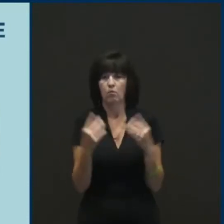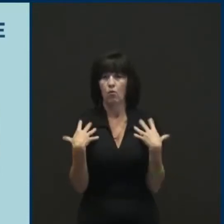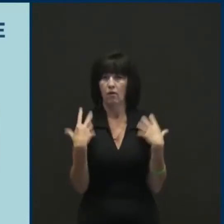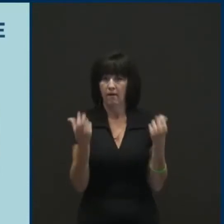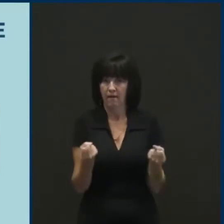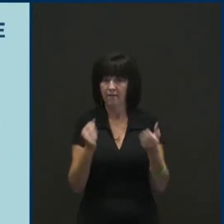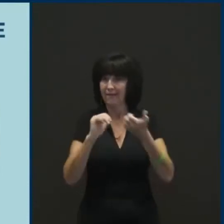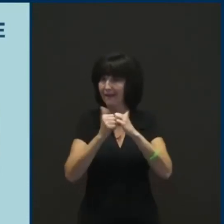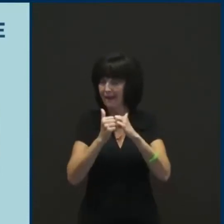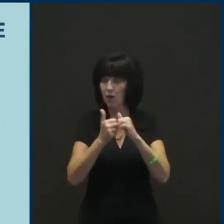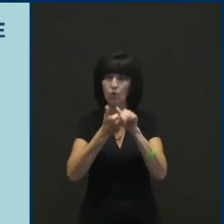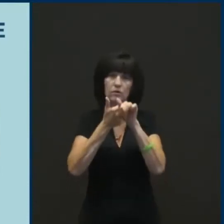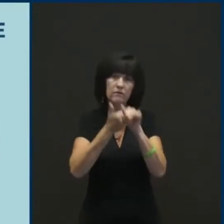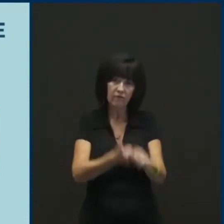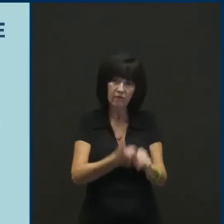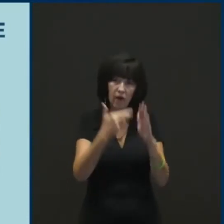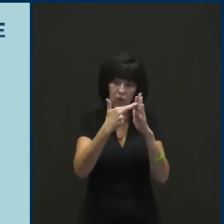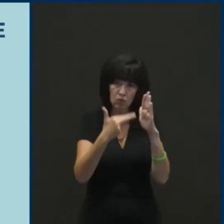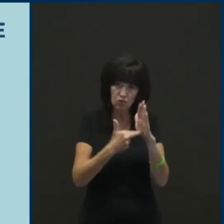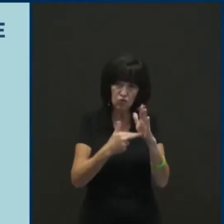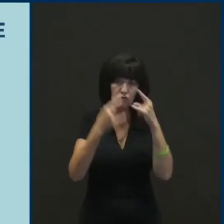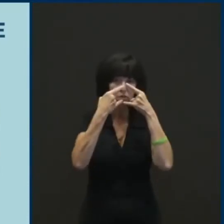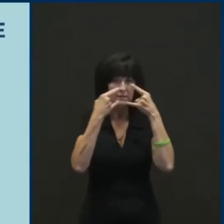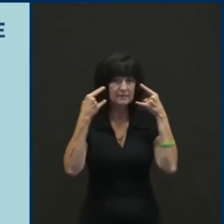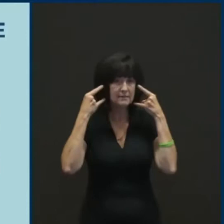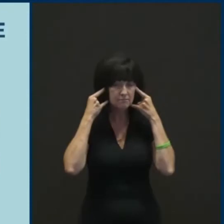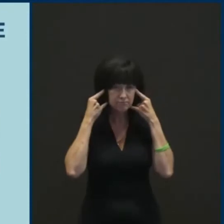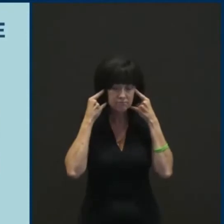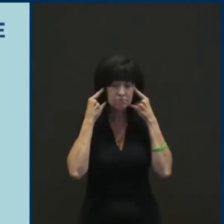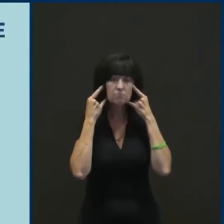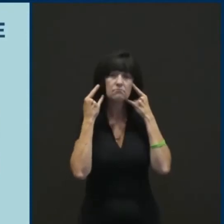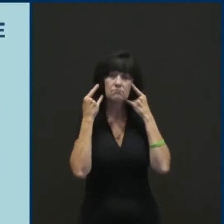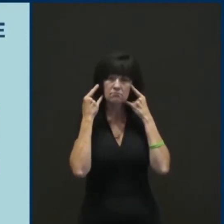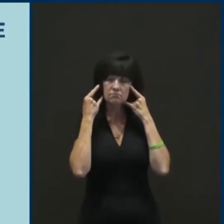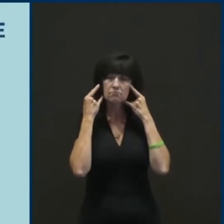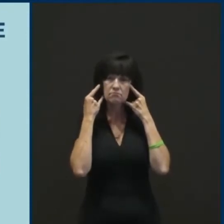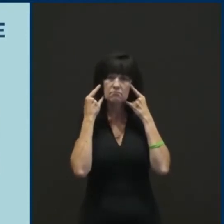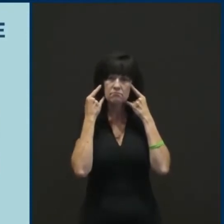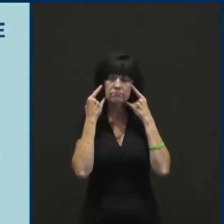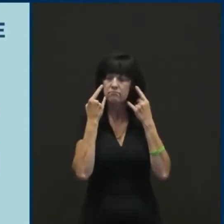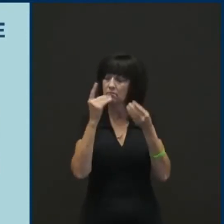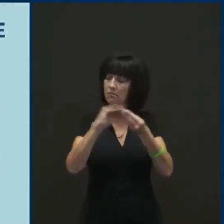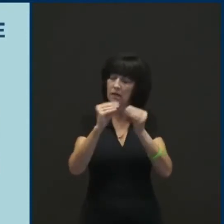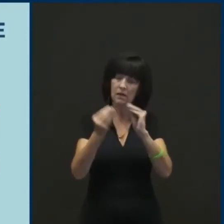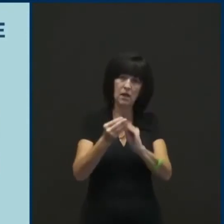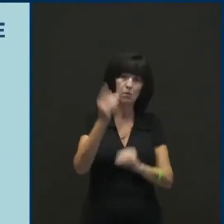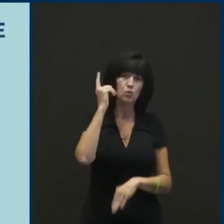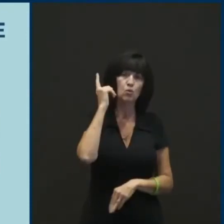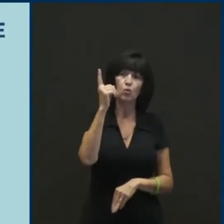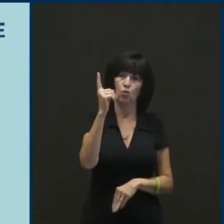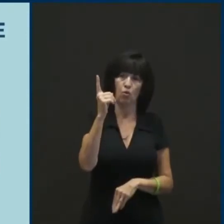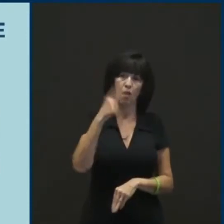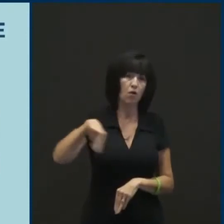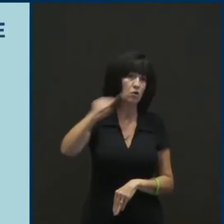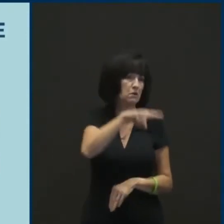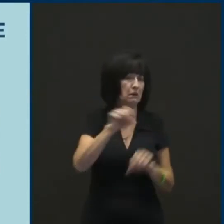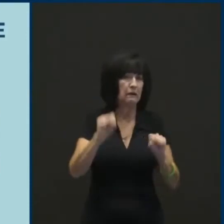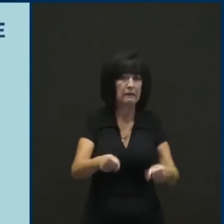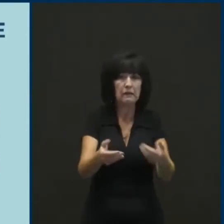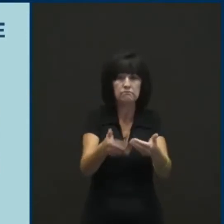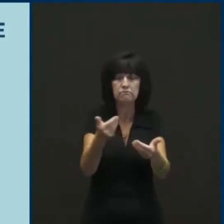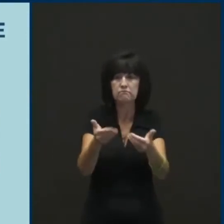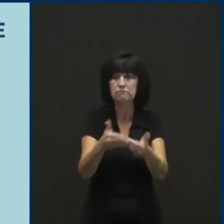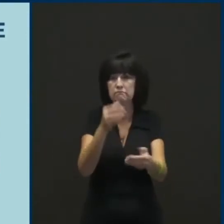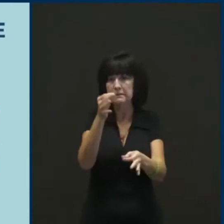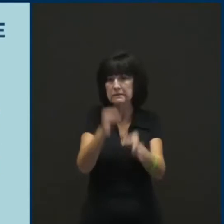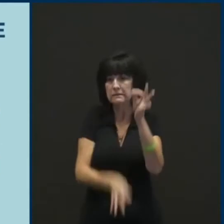rules with respect to wearing a face mask. It is the number one thing that everybody can do to protect the